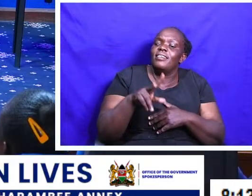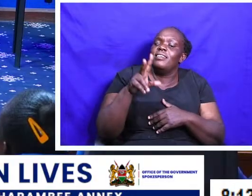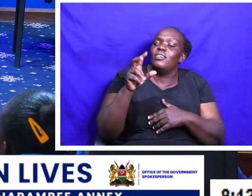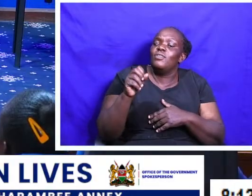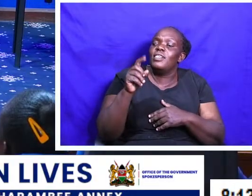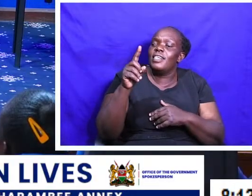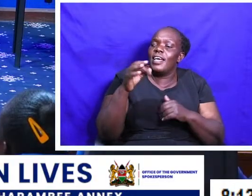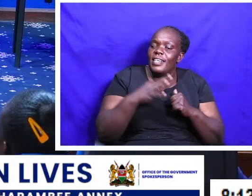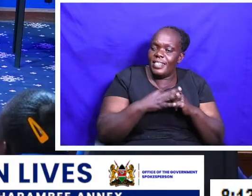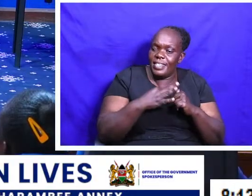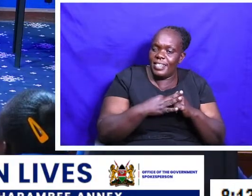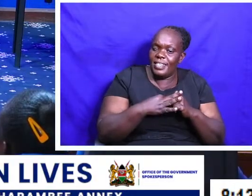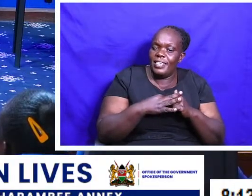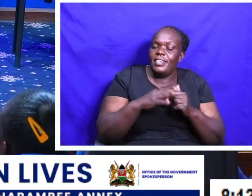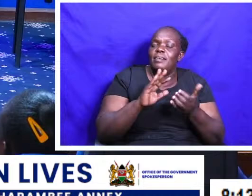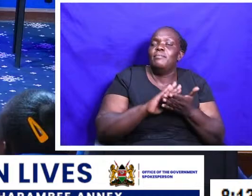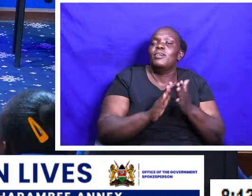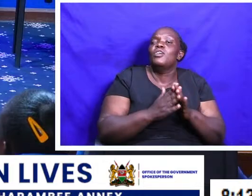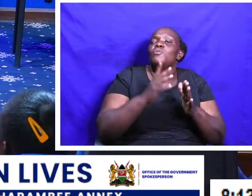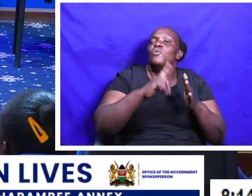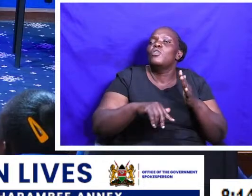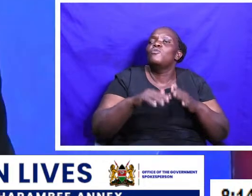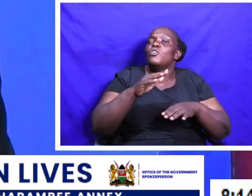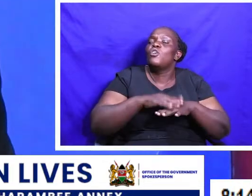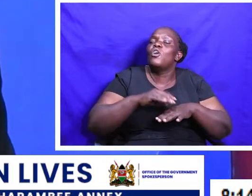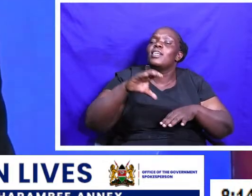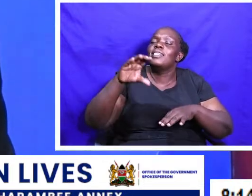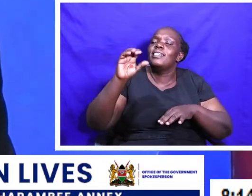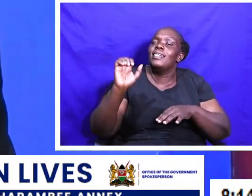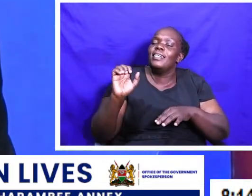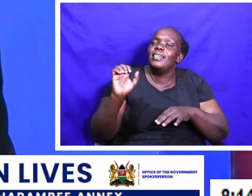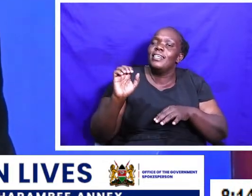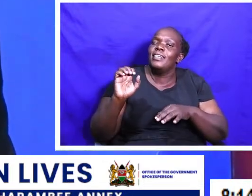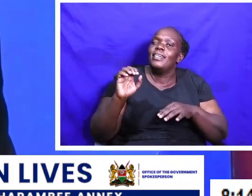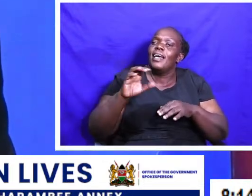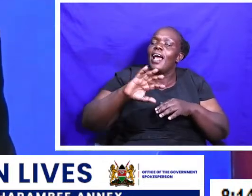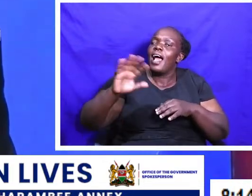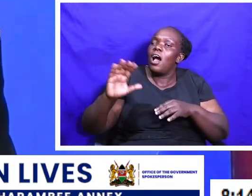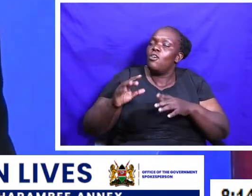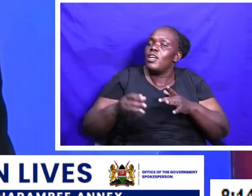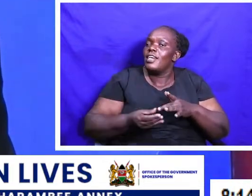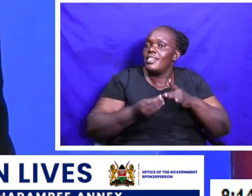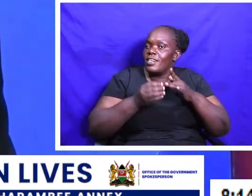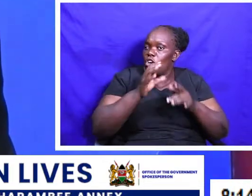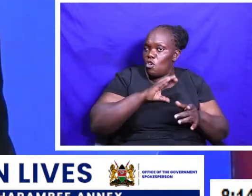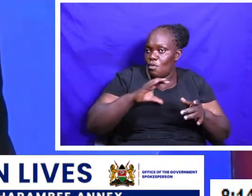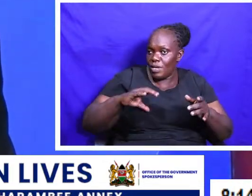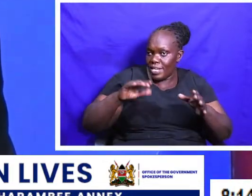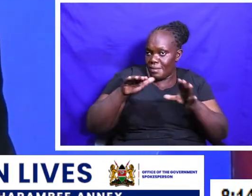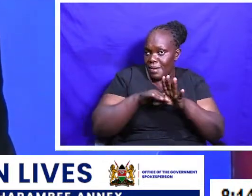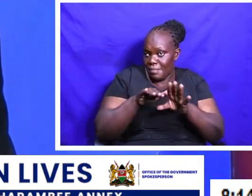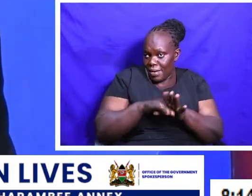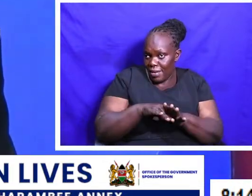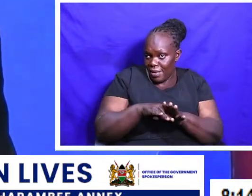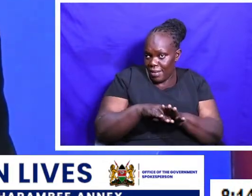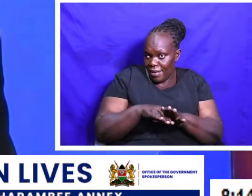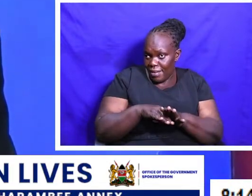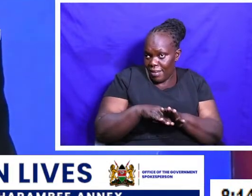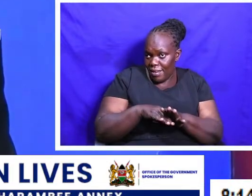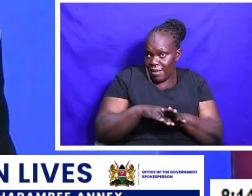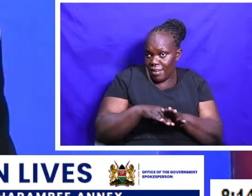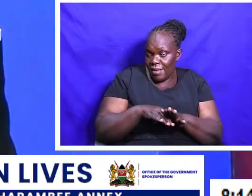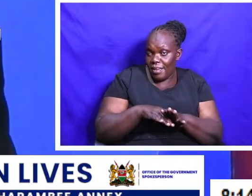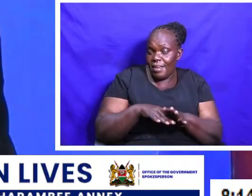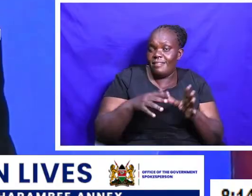in 2018. I became what you call a CEC County Executive Committee member. Okay. Yes.